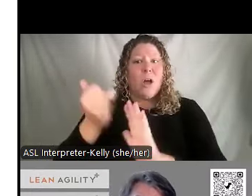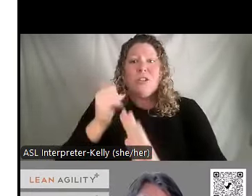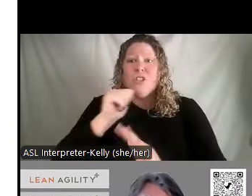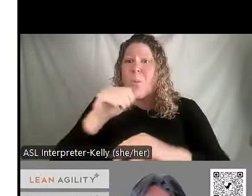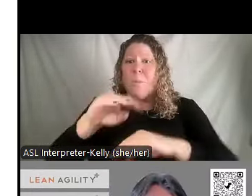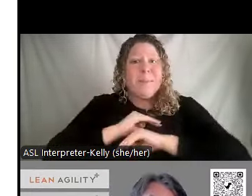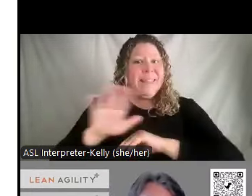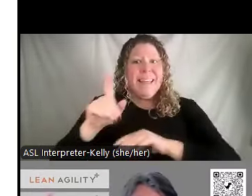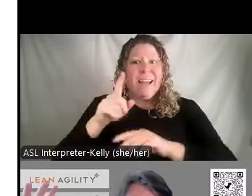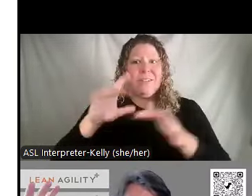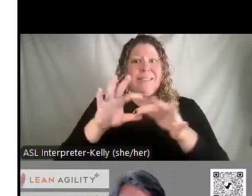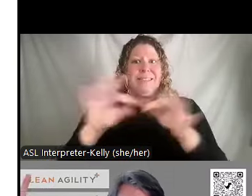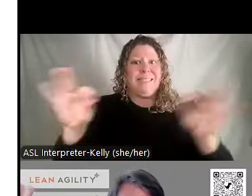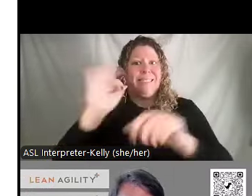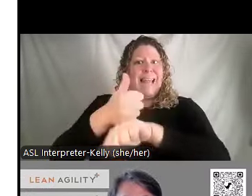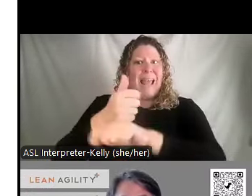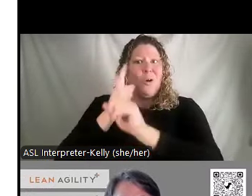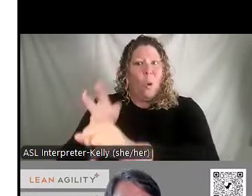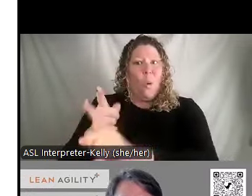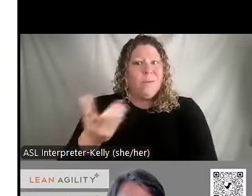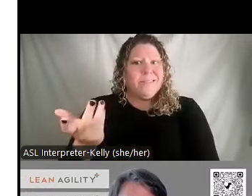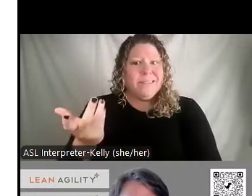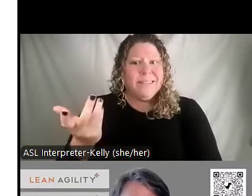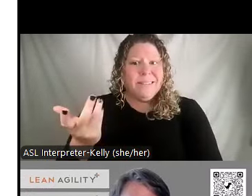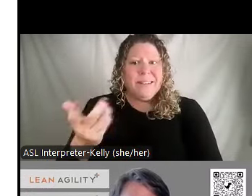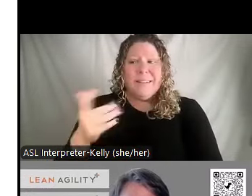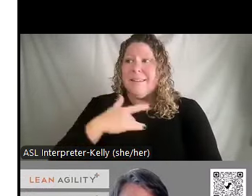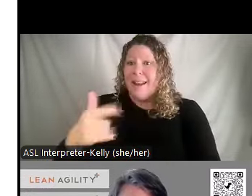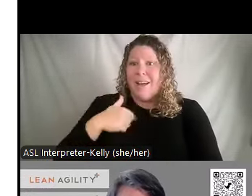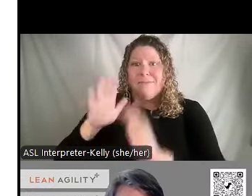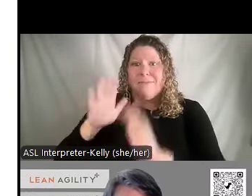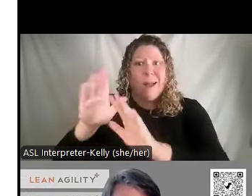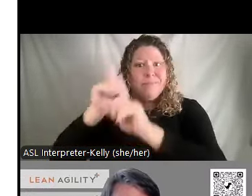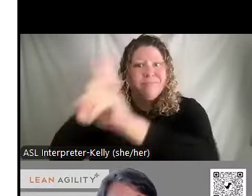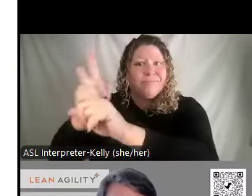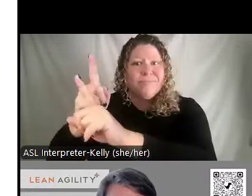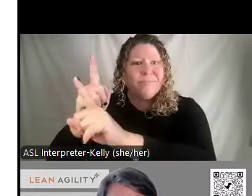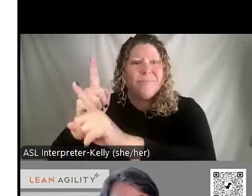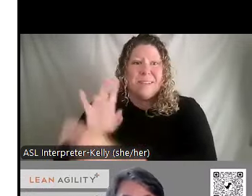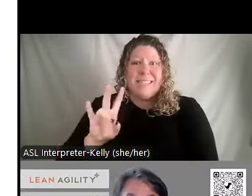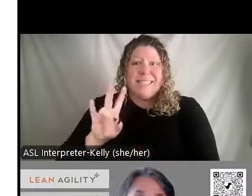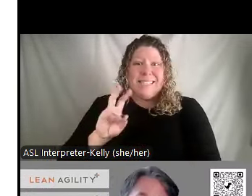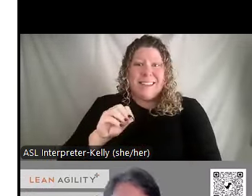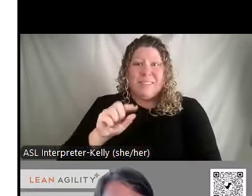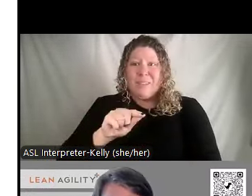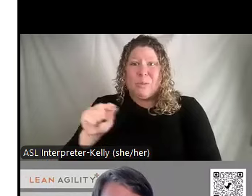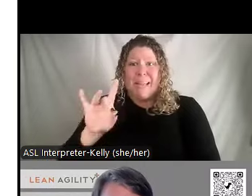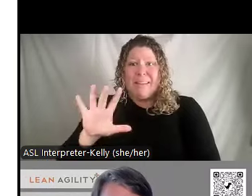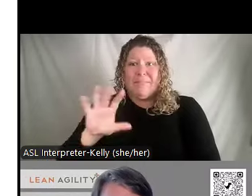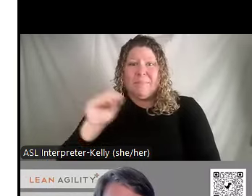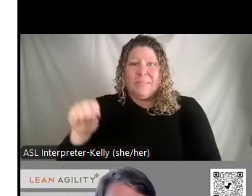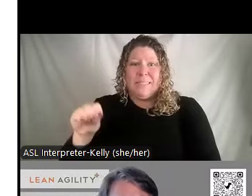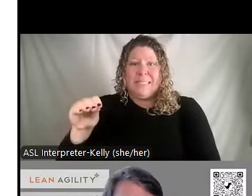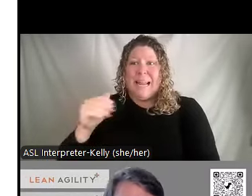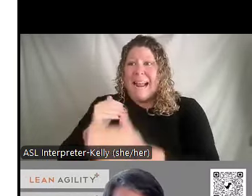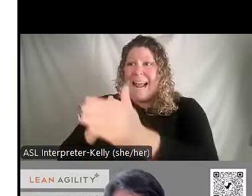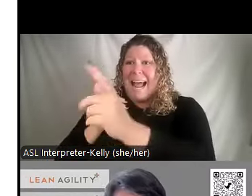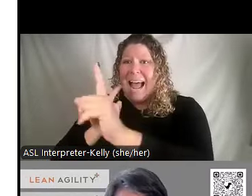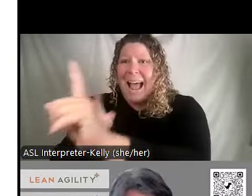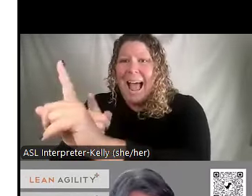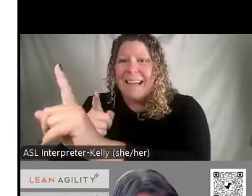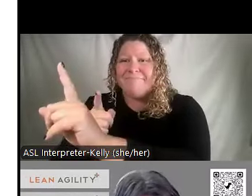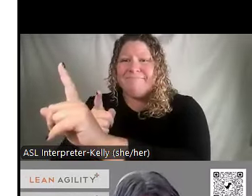So they set out they have this great objective, but they don't quite achieve it. They fall short. They still celebrate whatever they achieve, but why